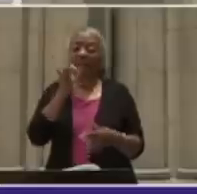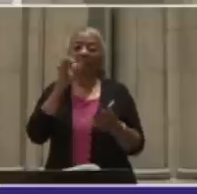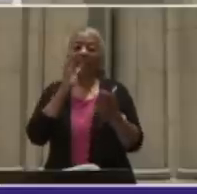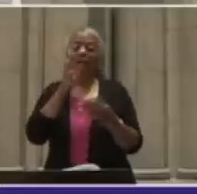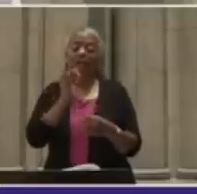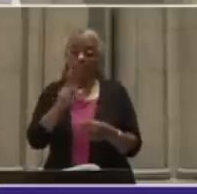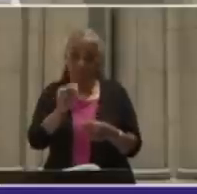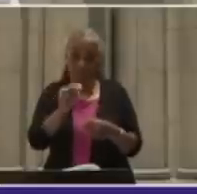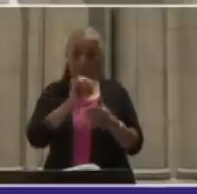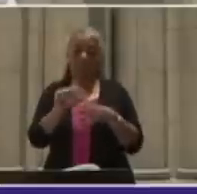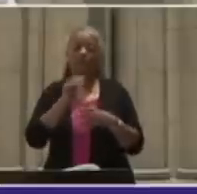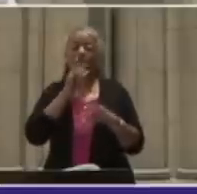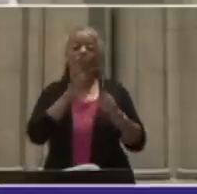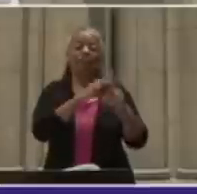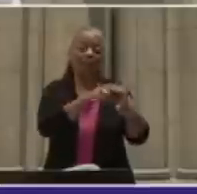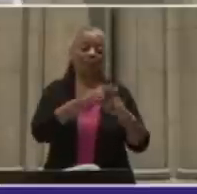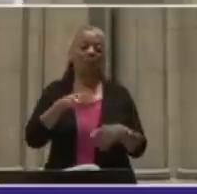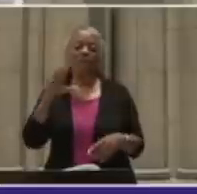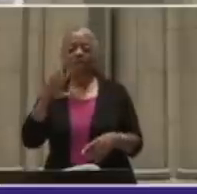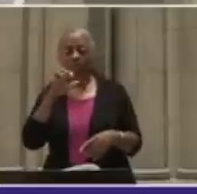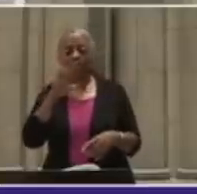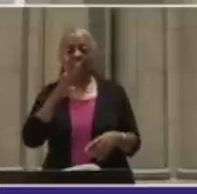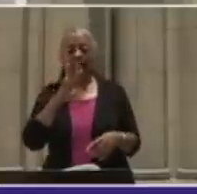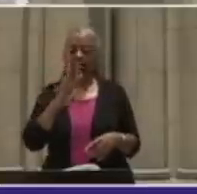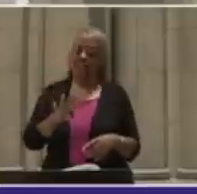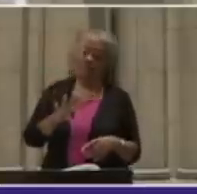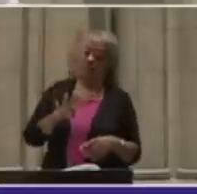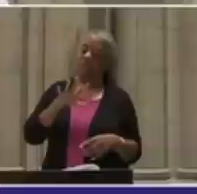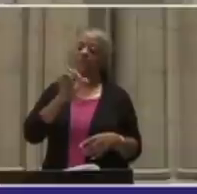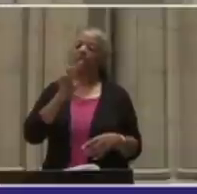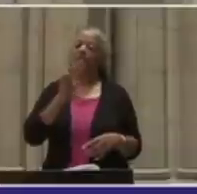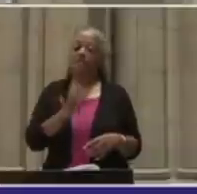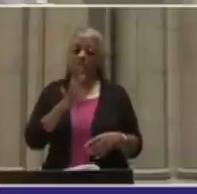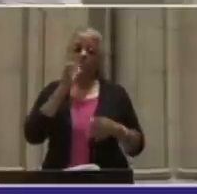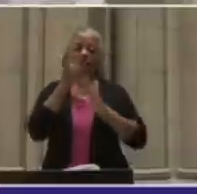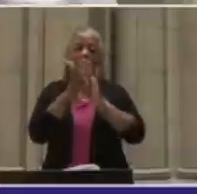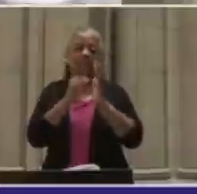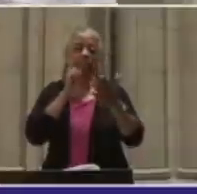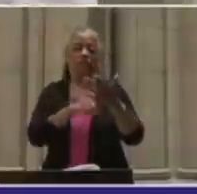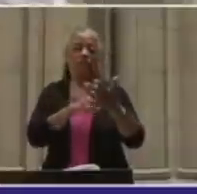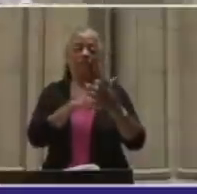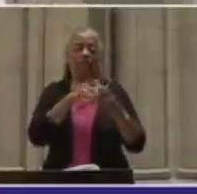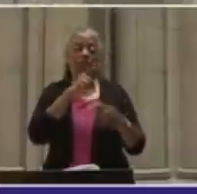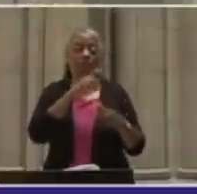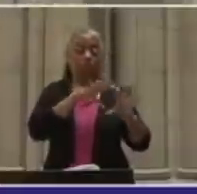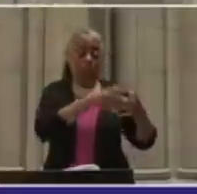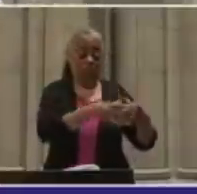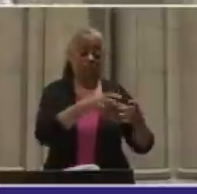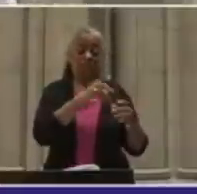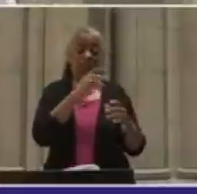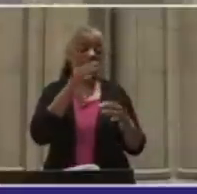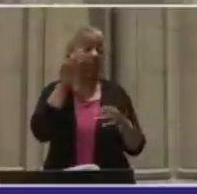the CARES Act for the 574 legally recognized tribes in this country. And while this is